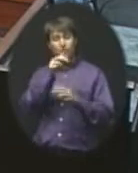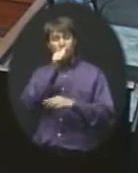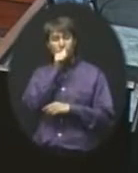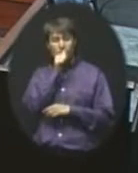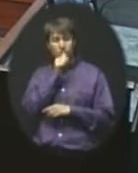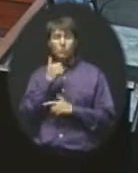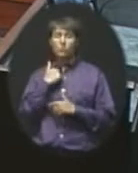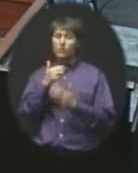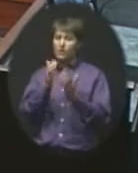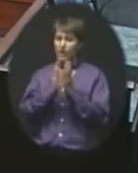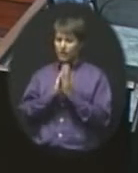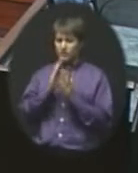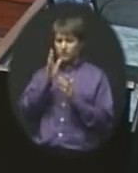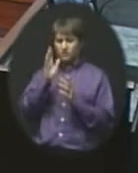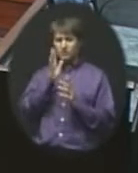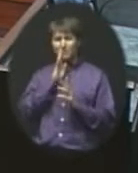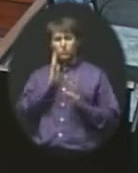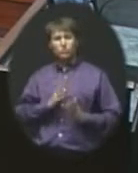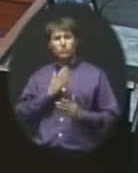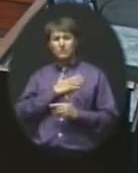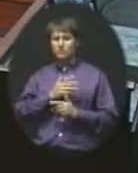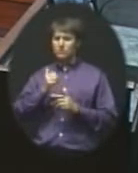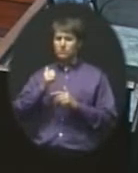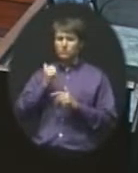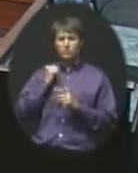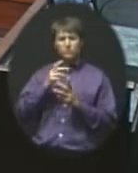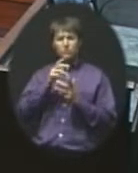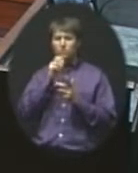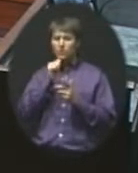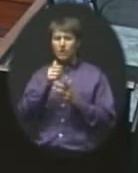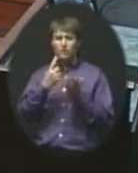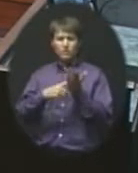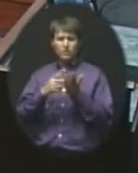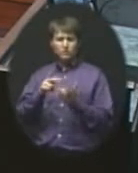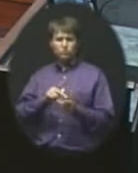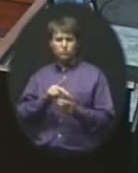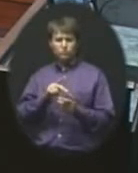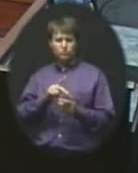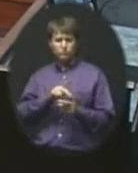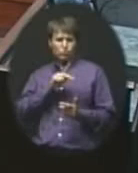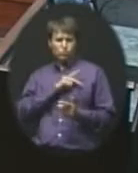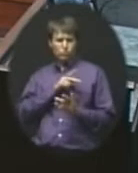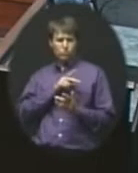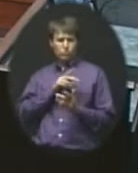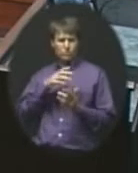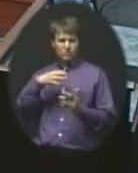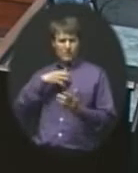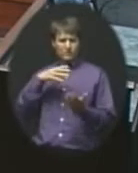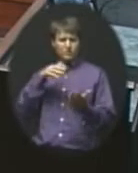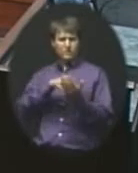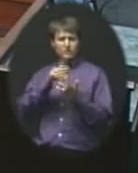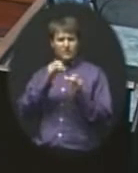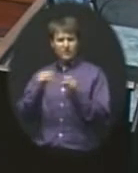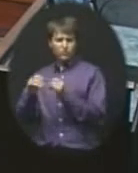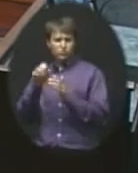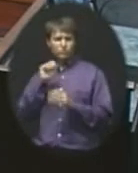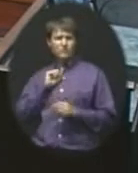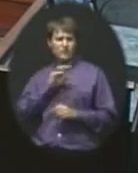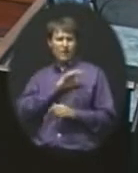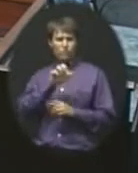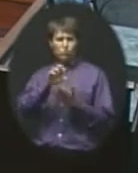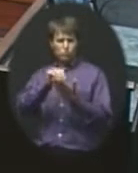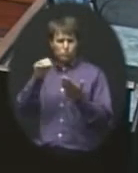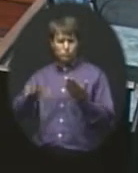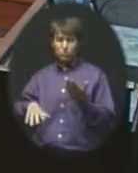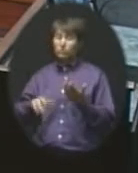we ask that speakers refrain from discussing personal complaints involving individual staff members or students. Those speaking